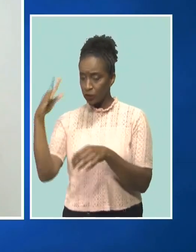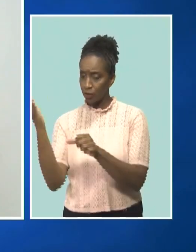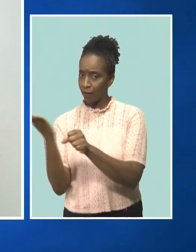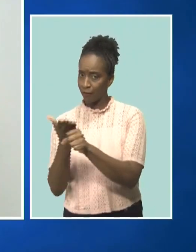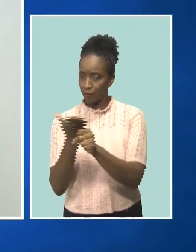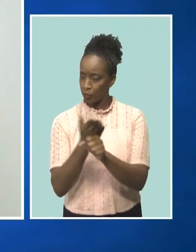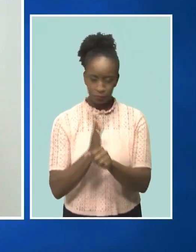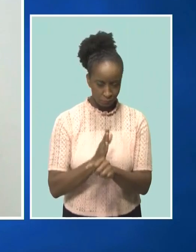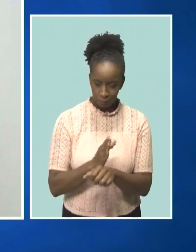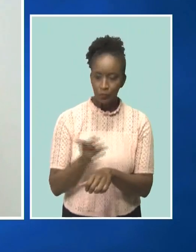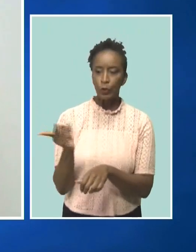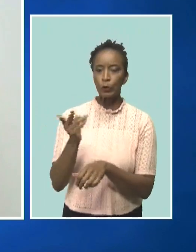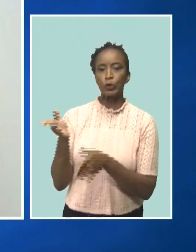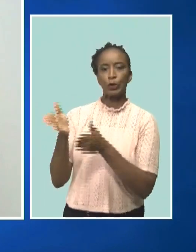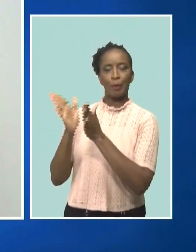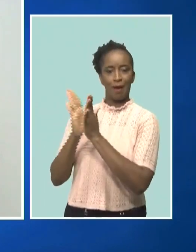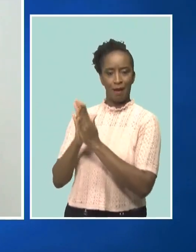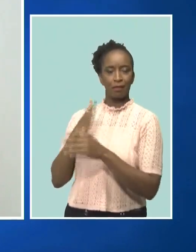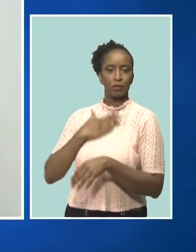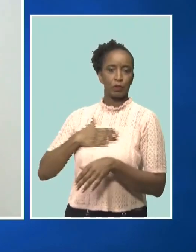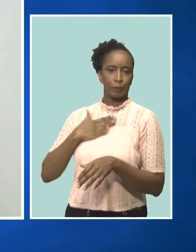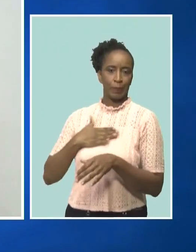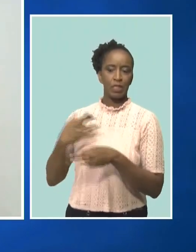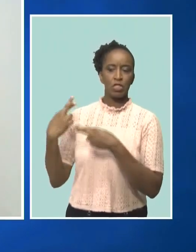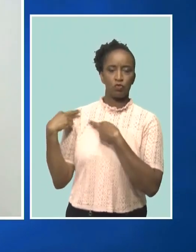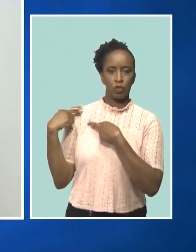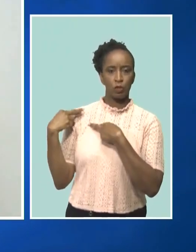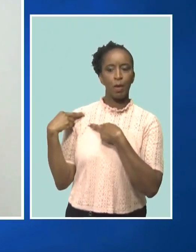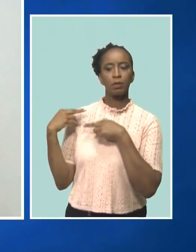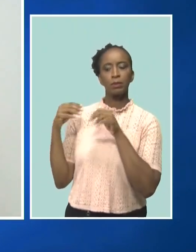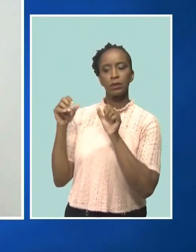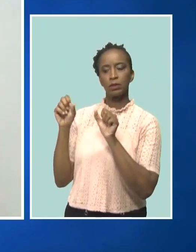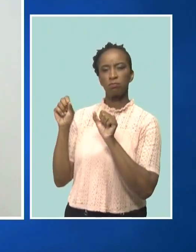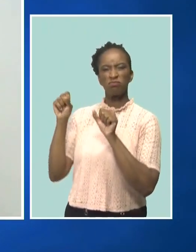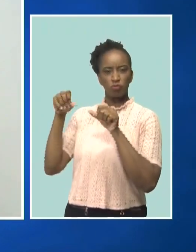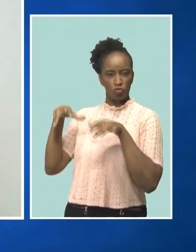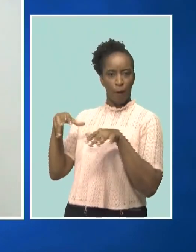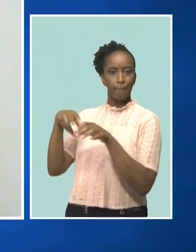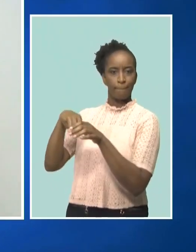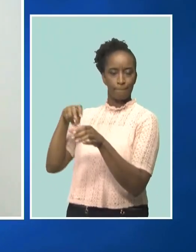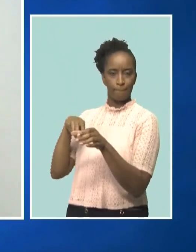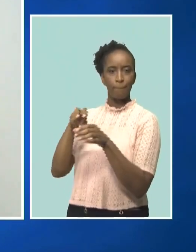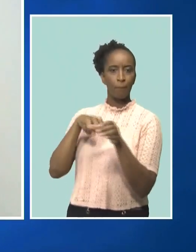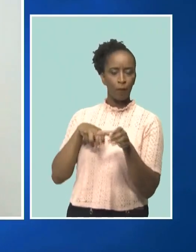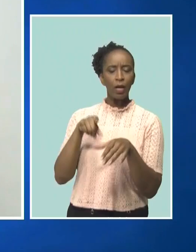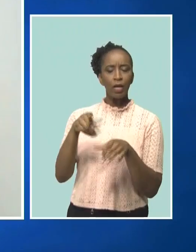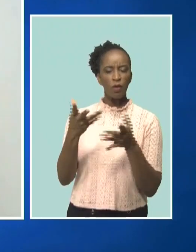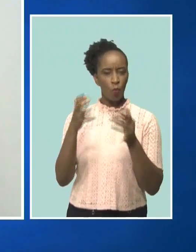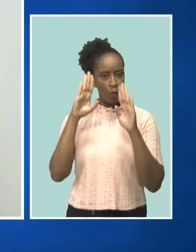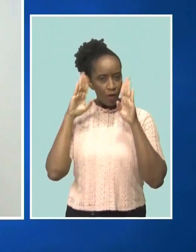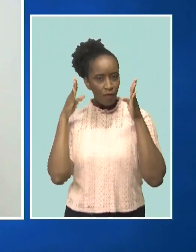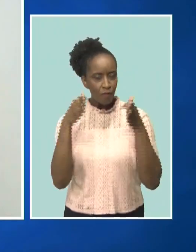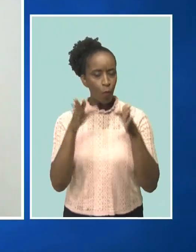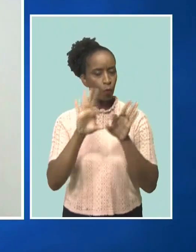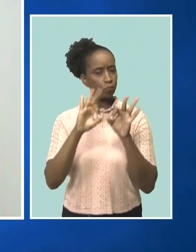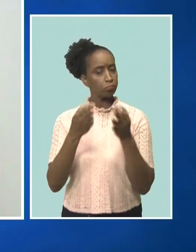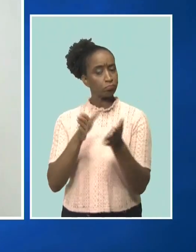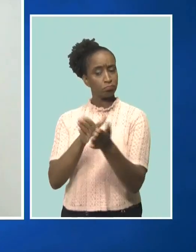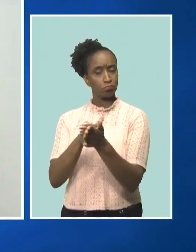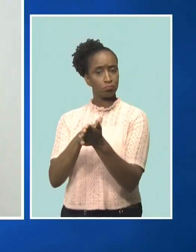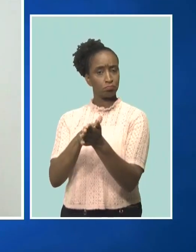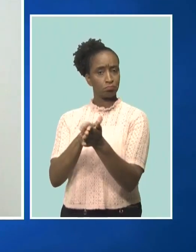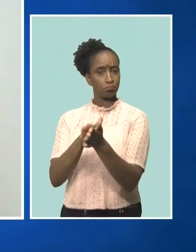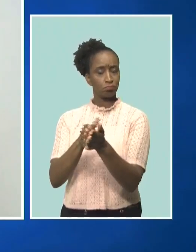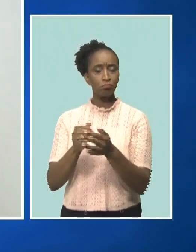to focus on his family at this point in time is something that's also quite commendable. It saves the Barbados Labour Party from having